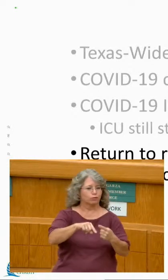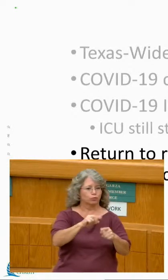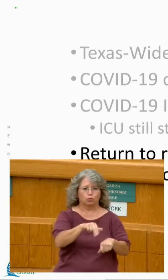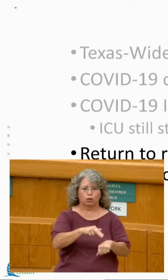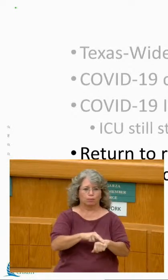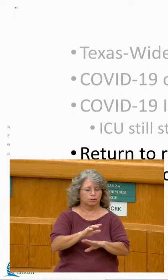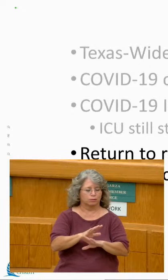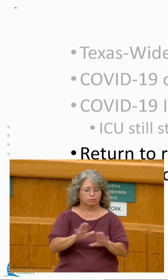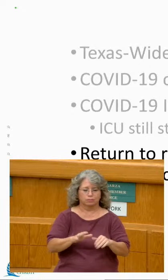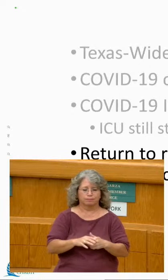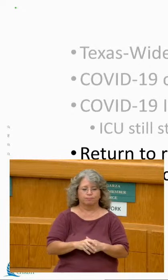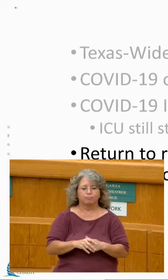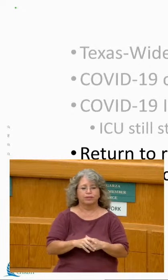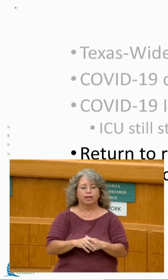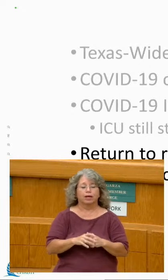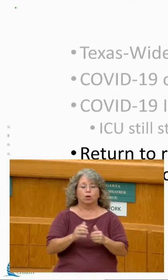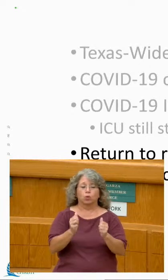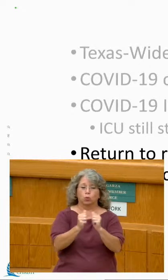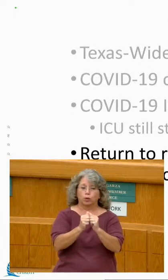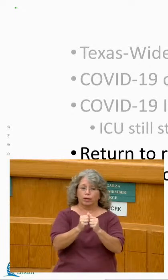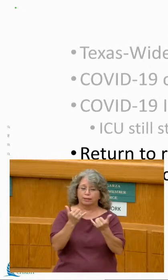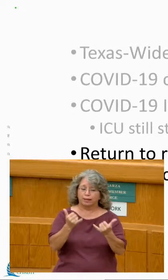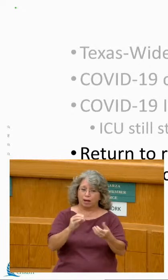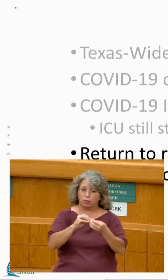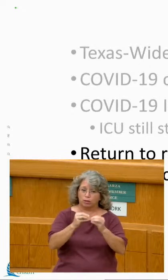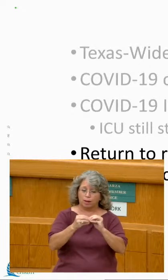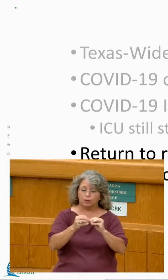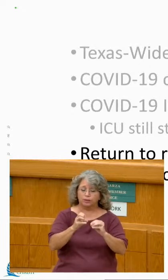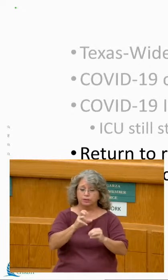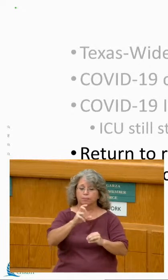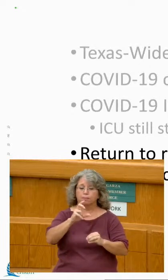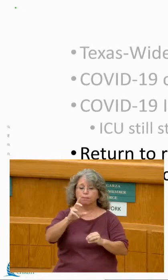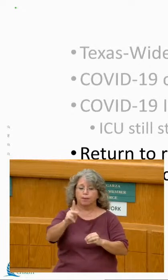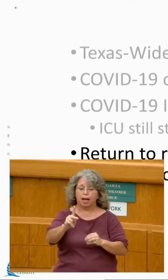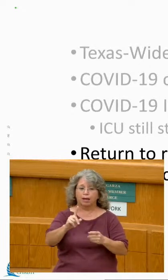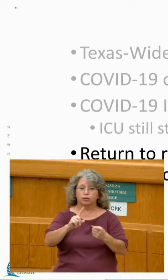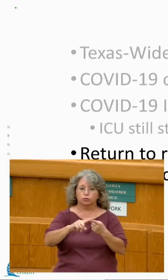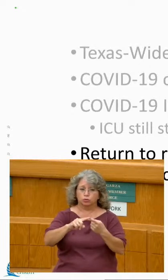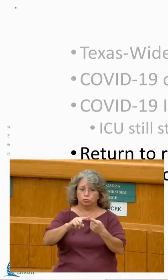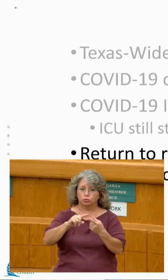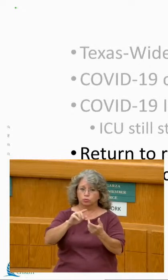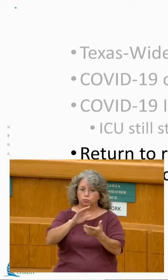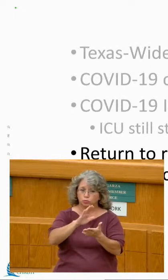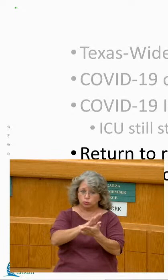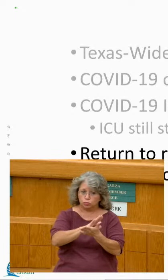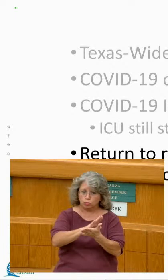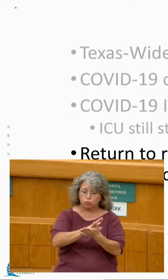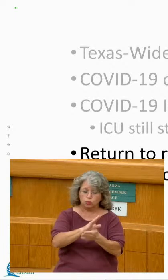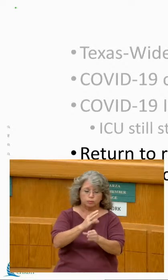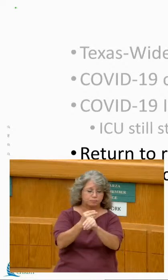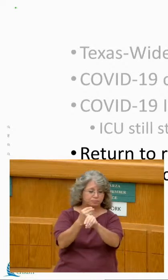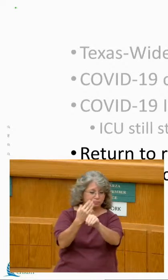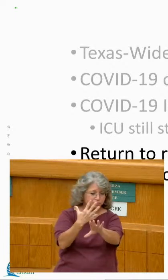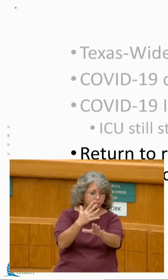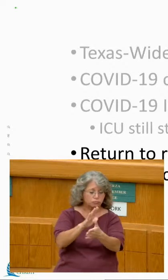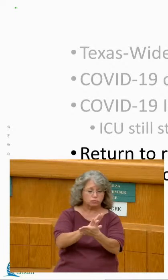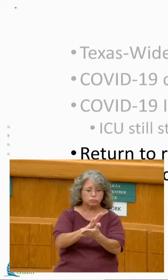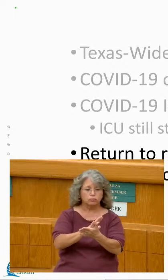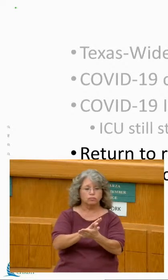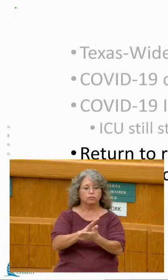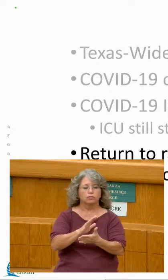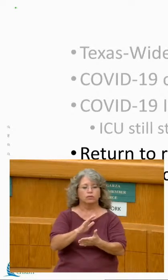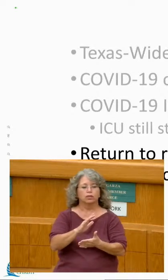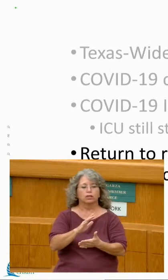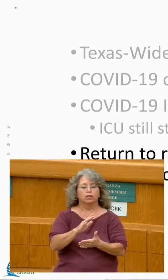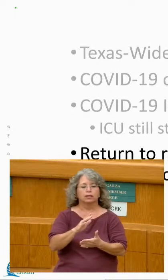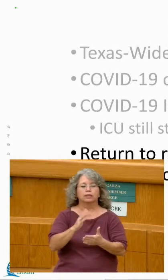The return to remote schooling seems to be correlated with a decline in cell phone encounters, even though that there's some more